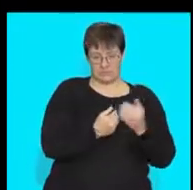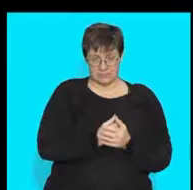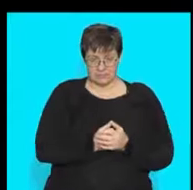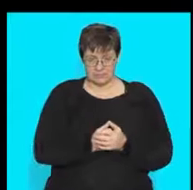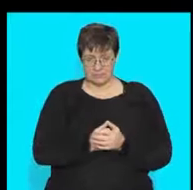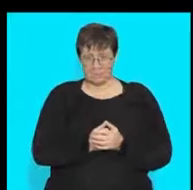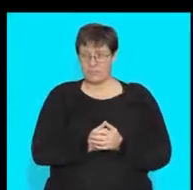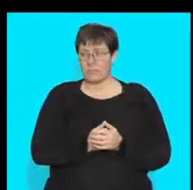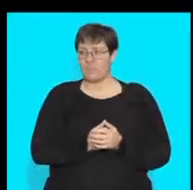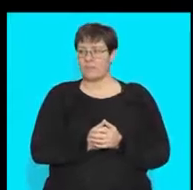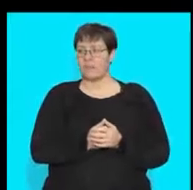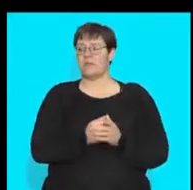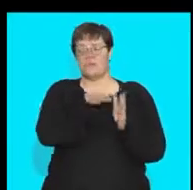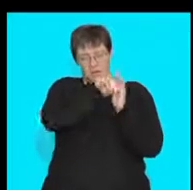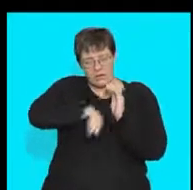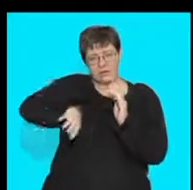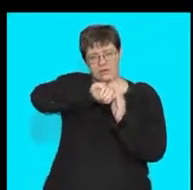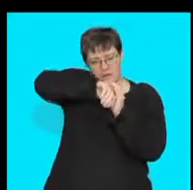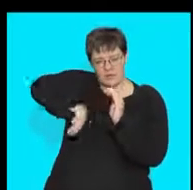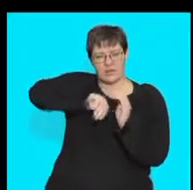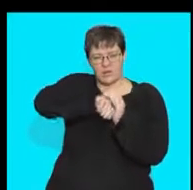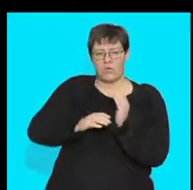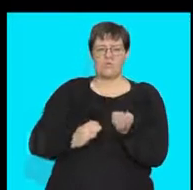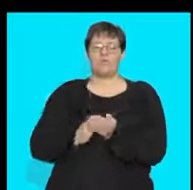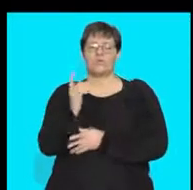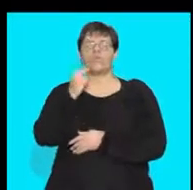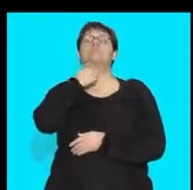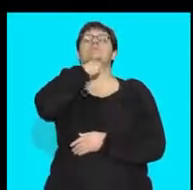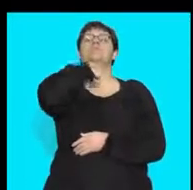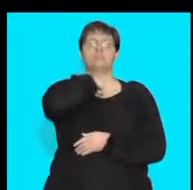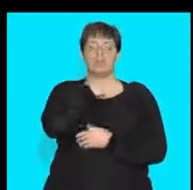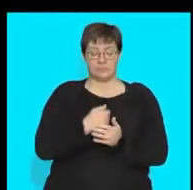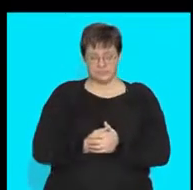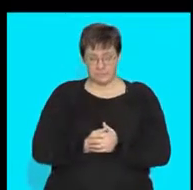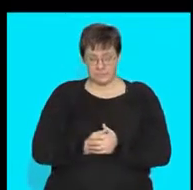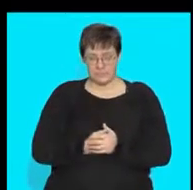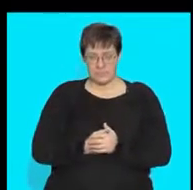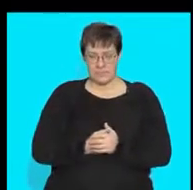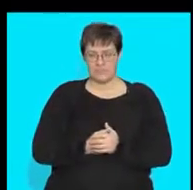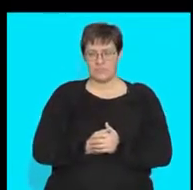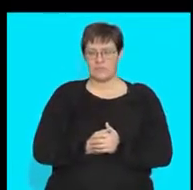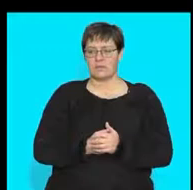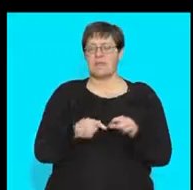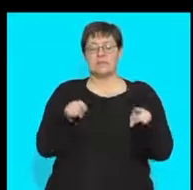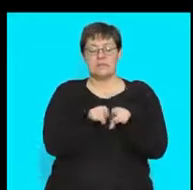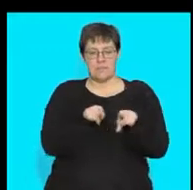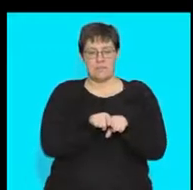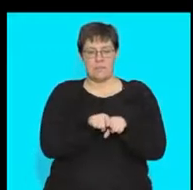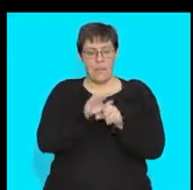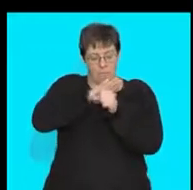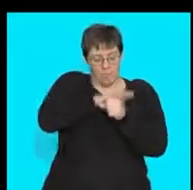if there's a build-up of fluid there, it can drain here. It can drain through the eustachian tube to your throat. Right. It